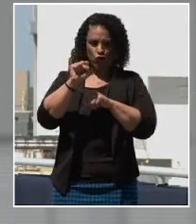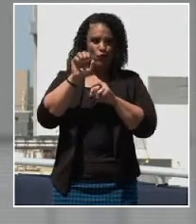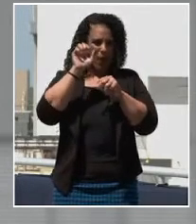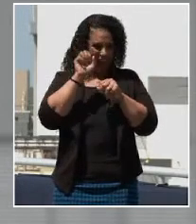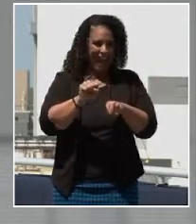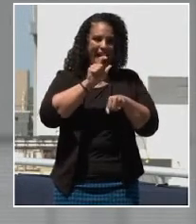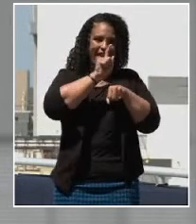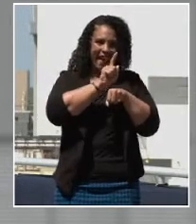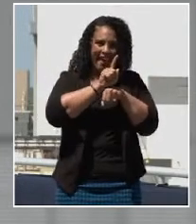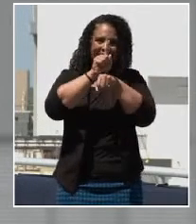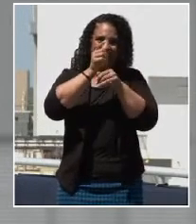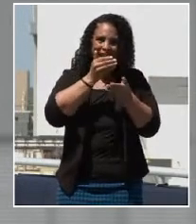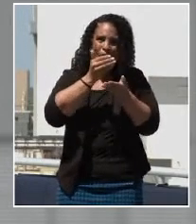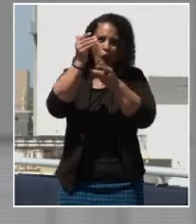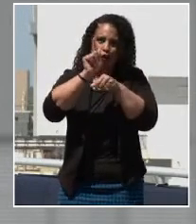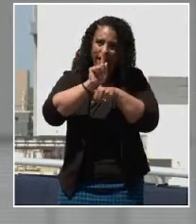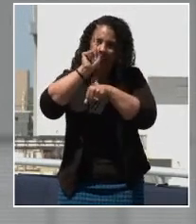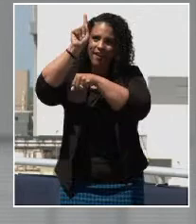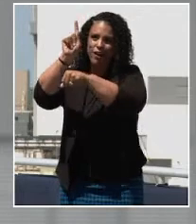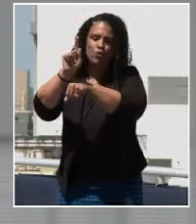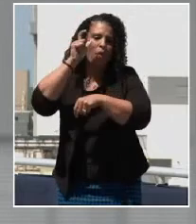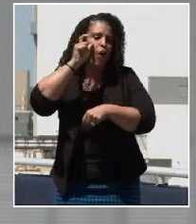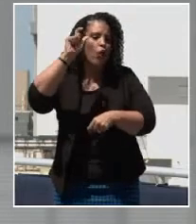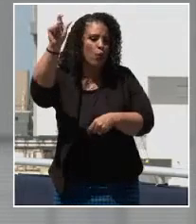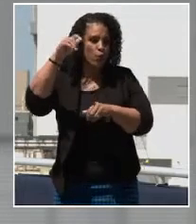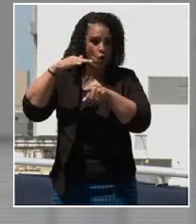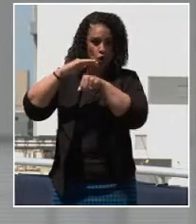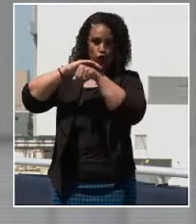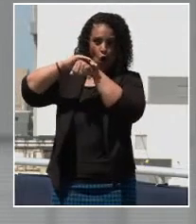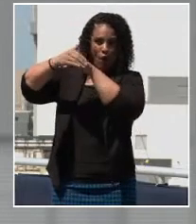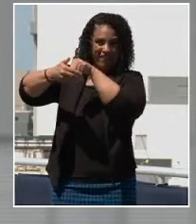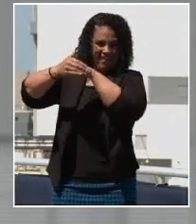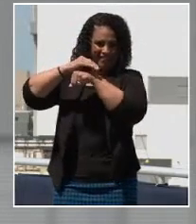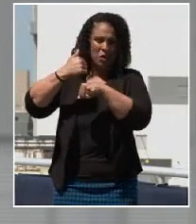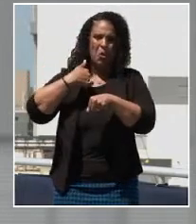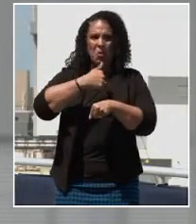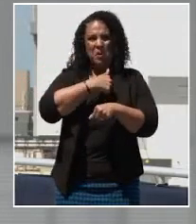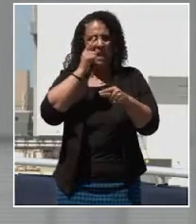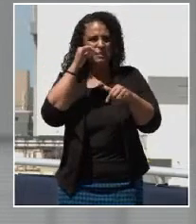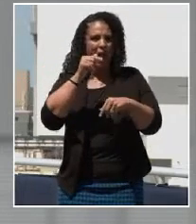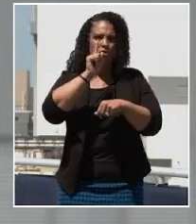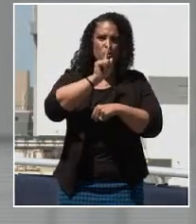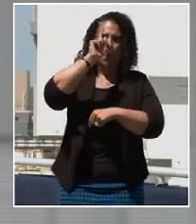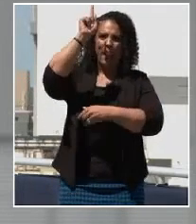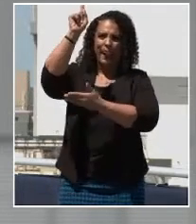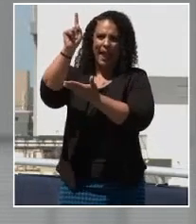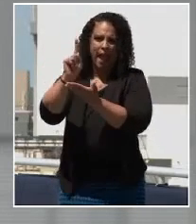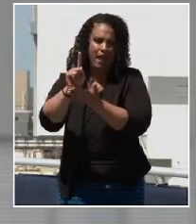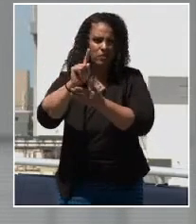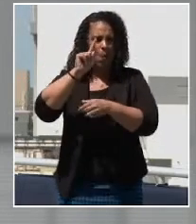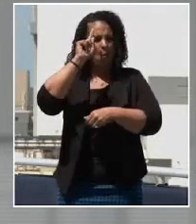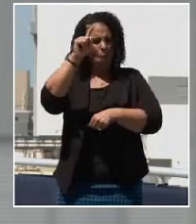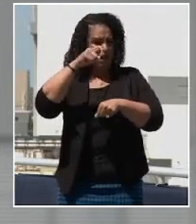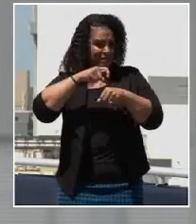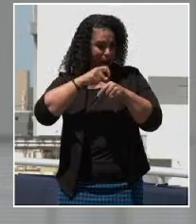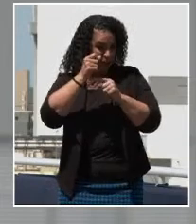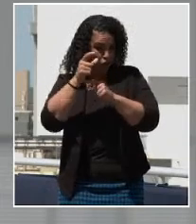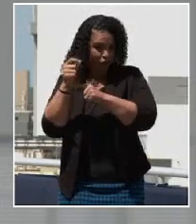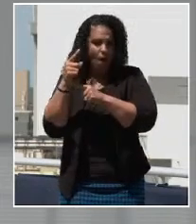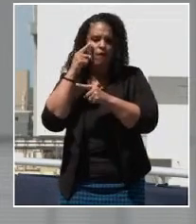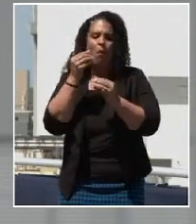the lunar surface we expect to land about once a year for more than